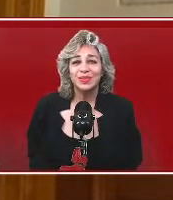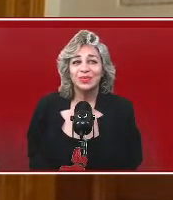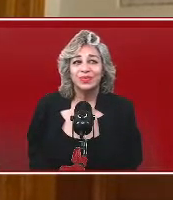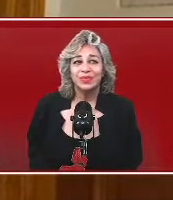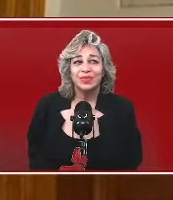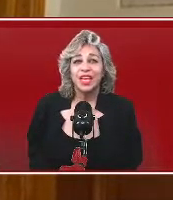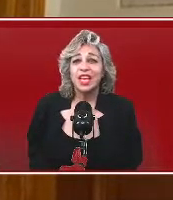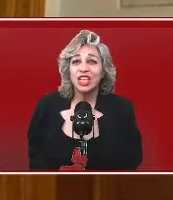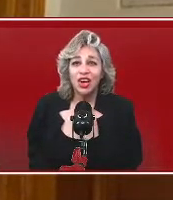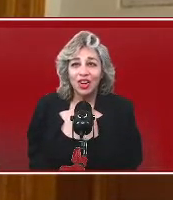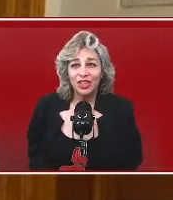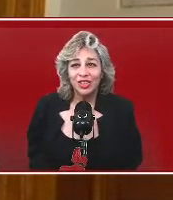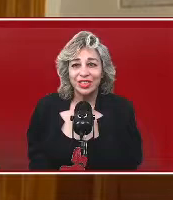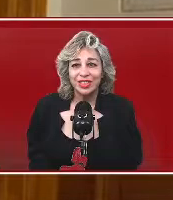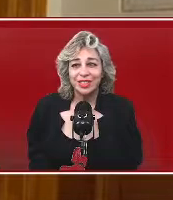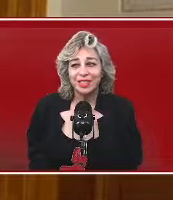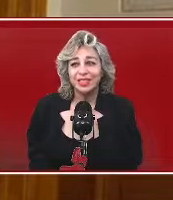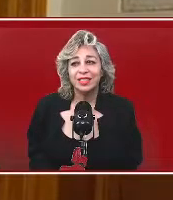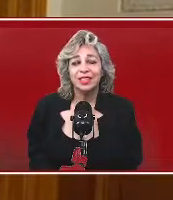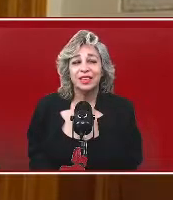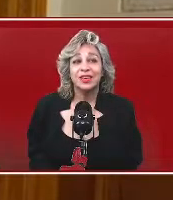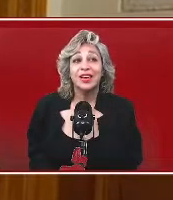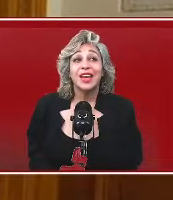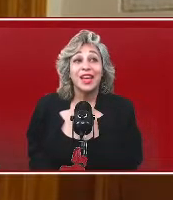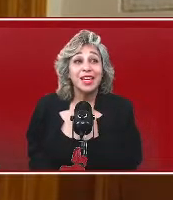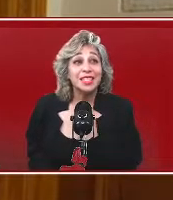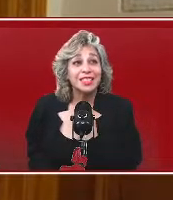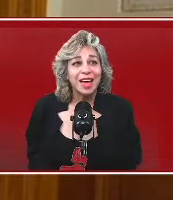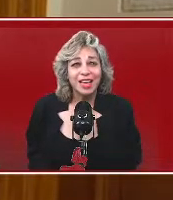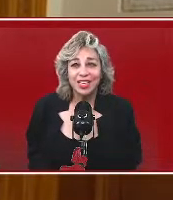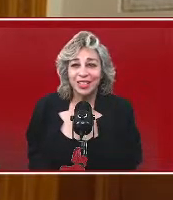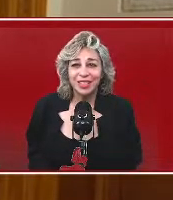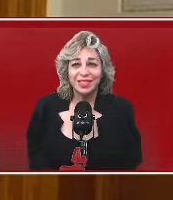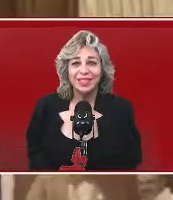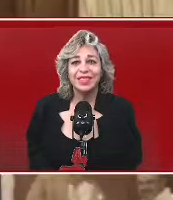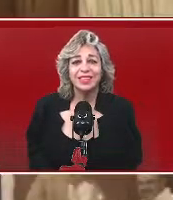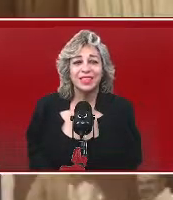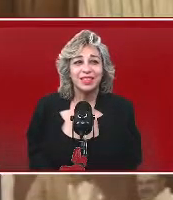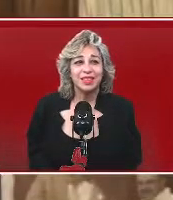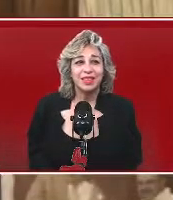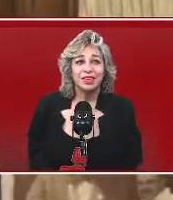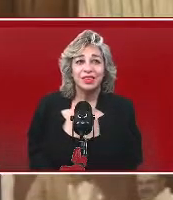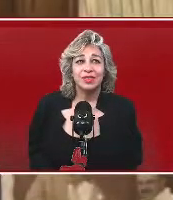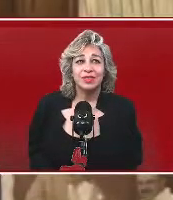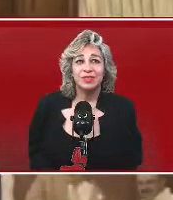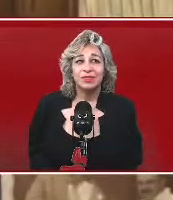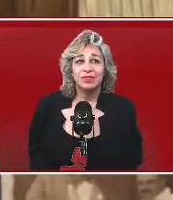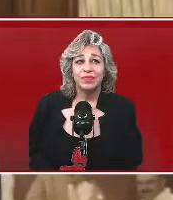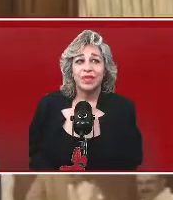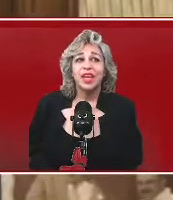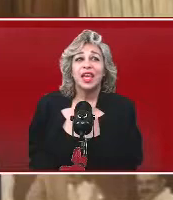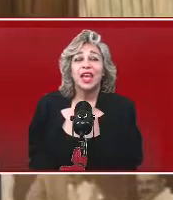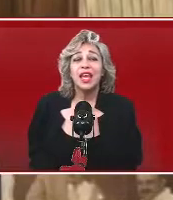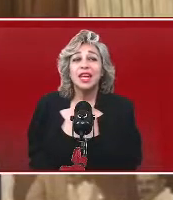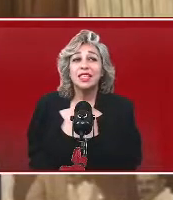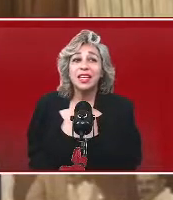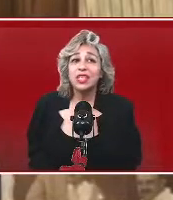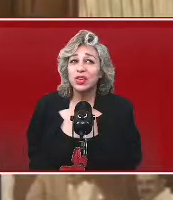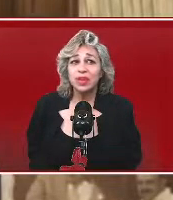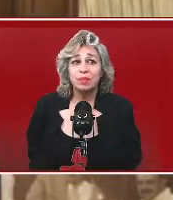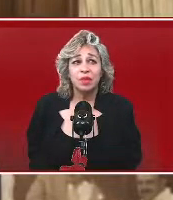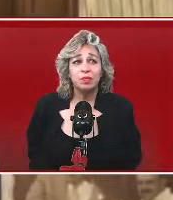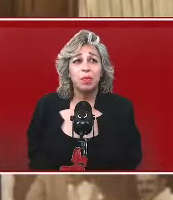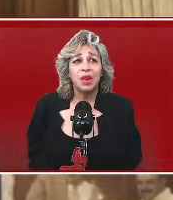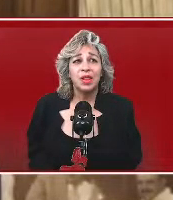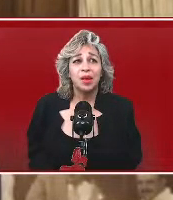en médicos, in doctors, en científicos. Que in scientists. los políticos, les dije, And I said